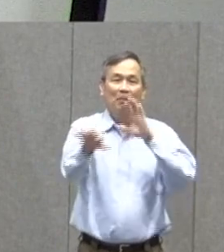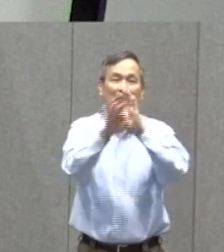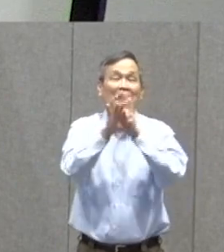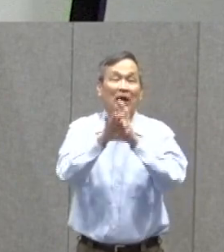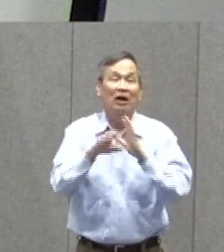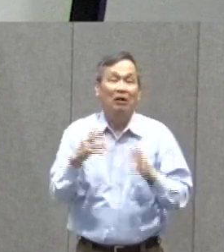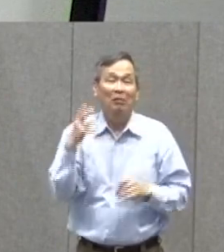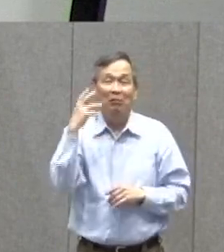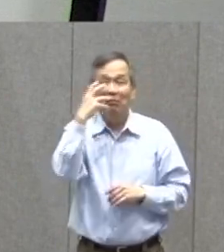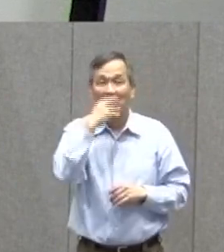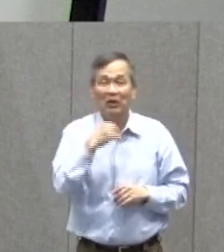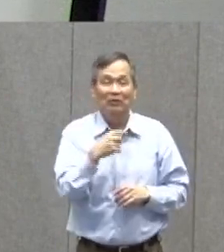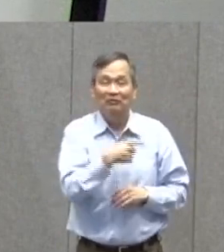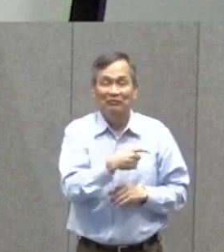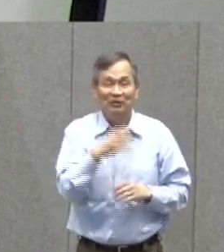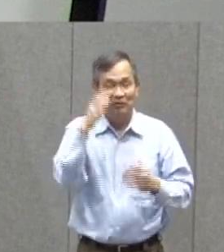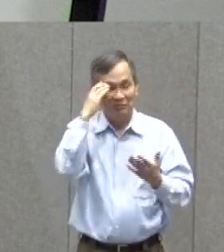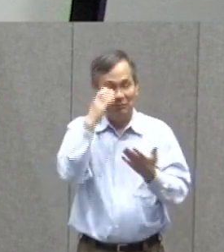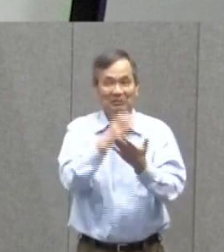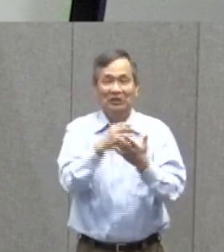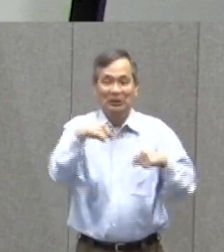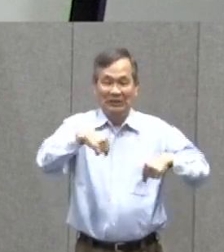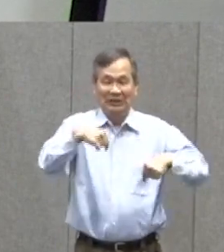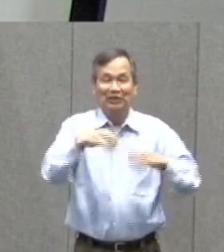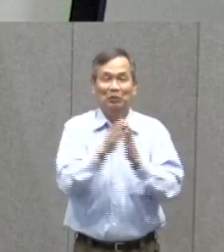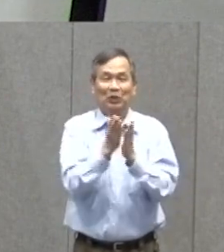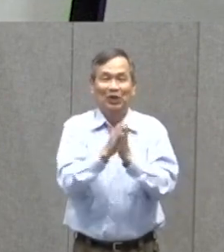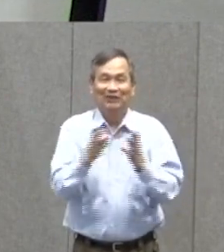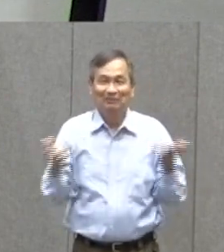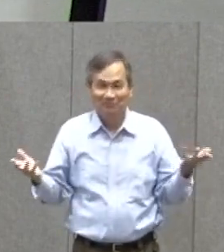beautifully illustrated in this book.